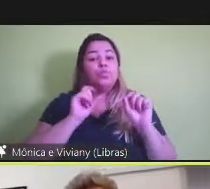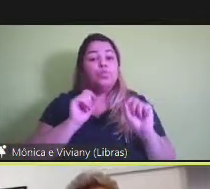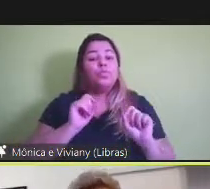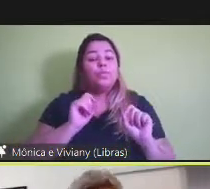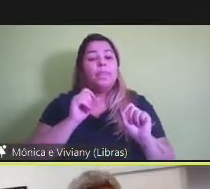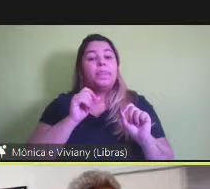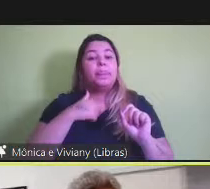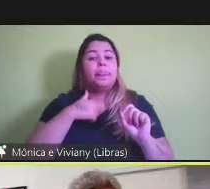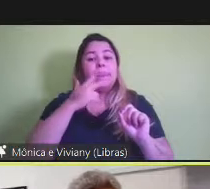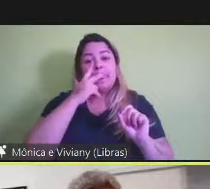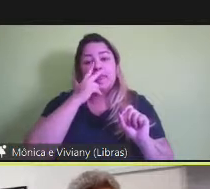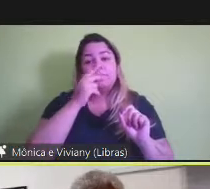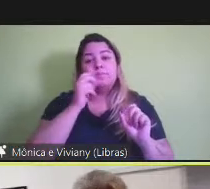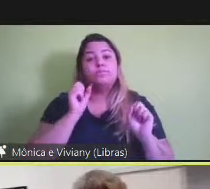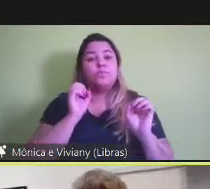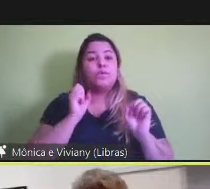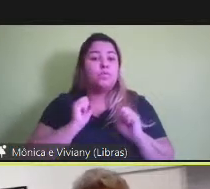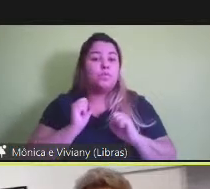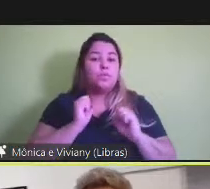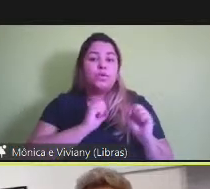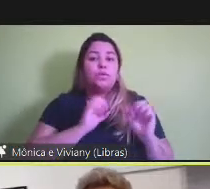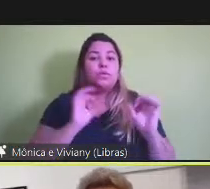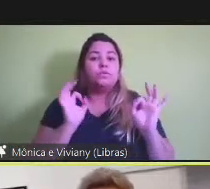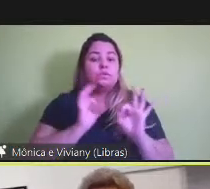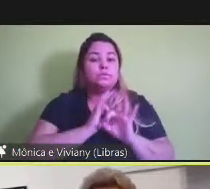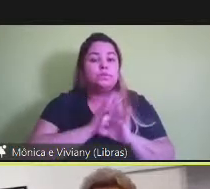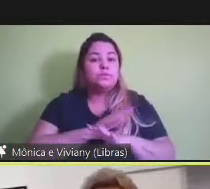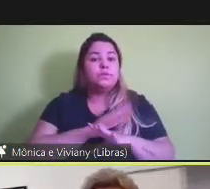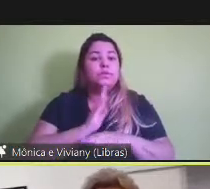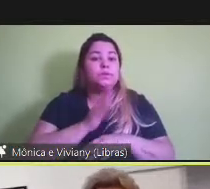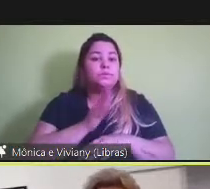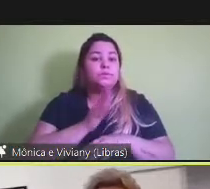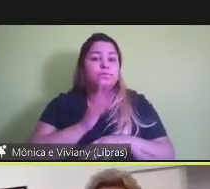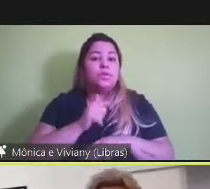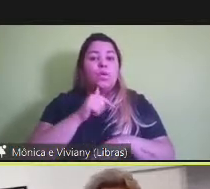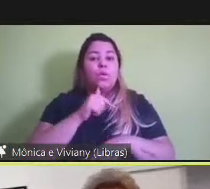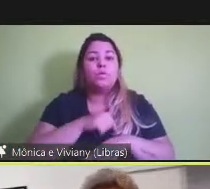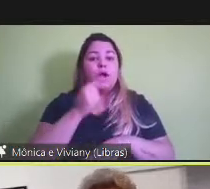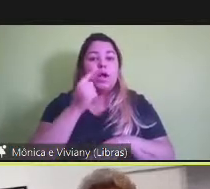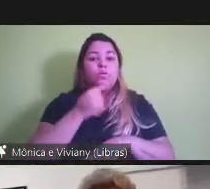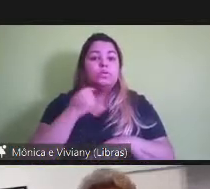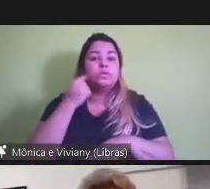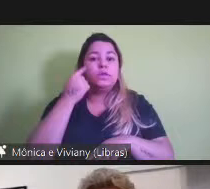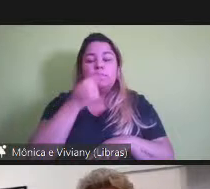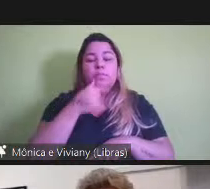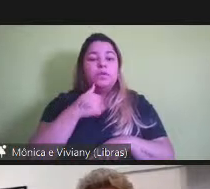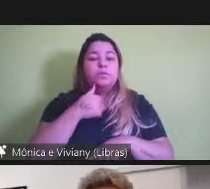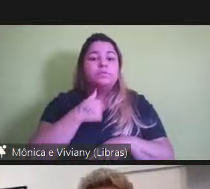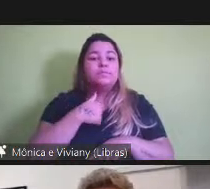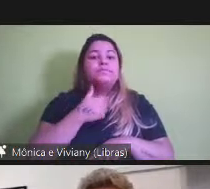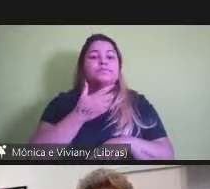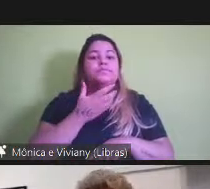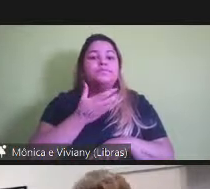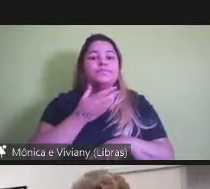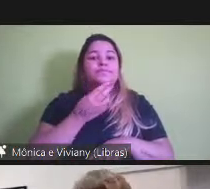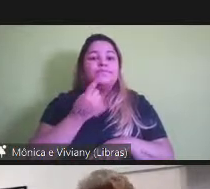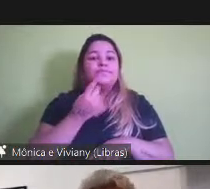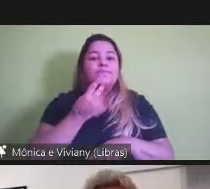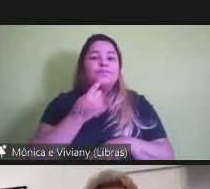necessary. So in this manner, I think that I can end. It took.